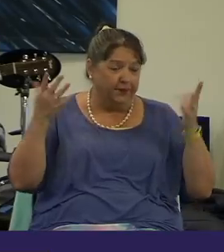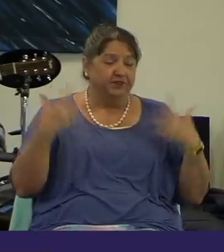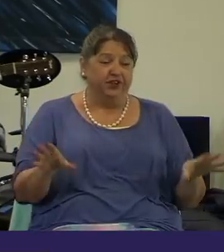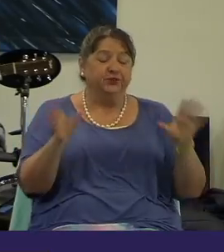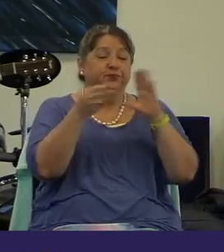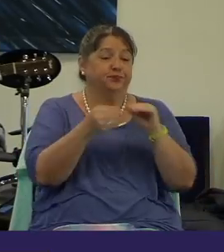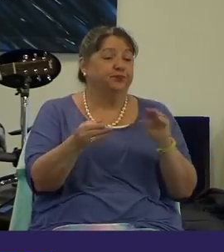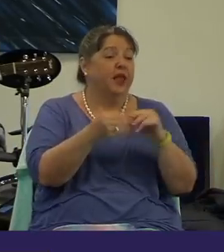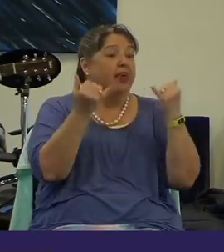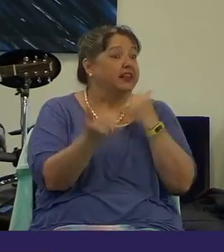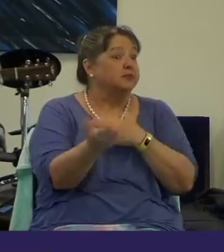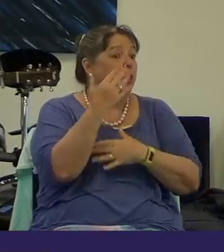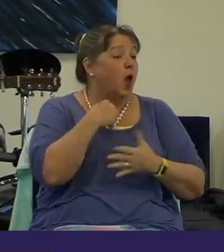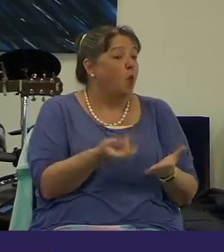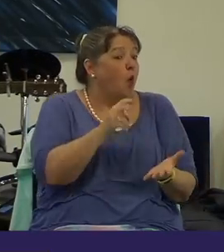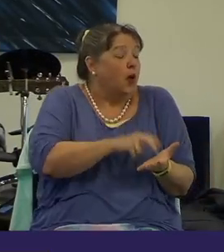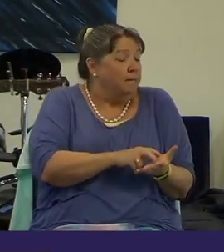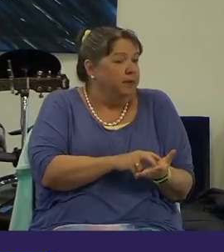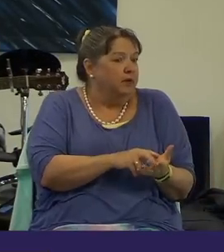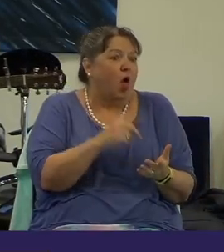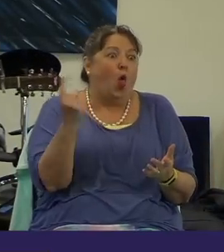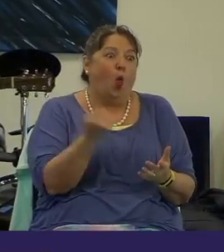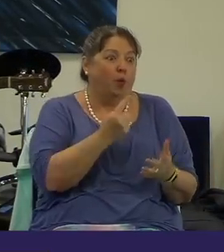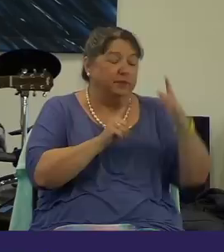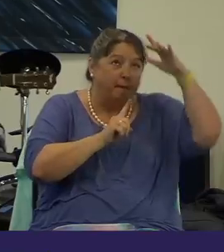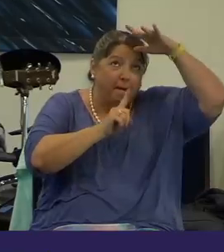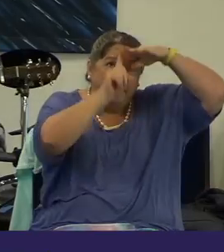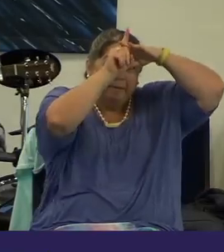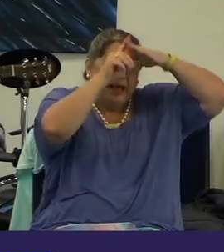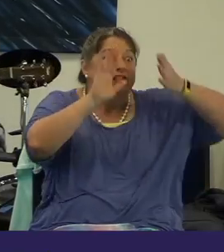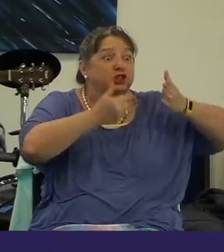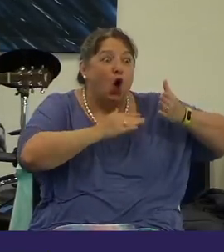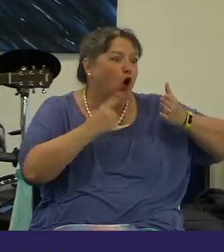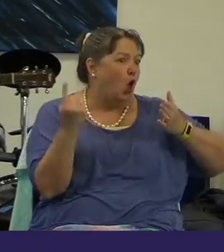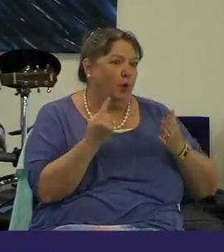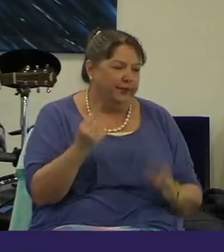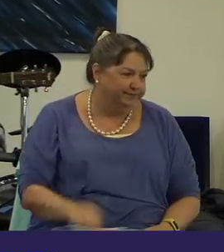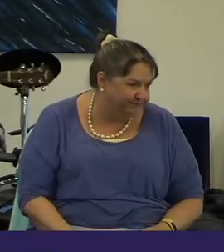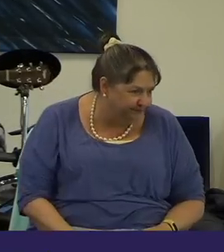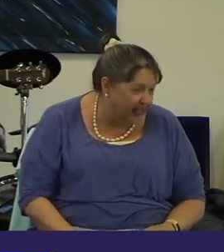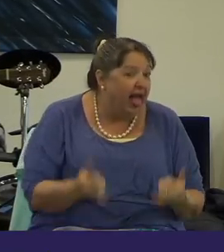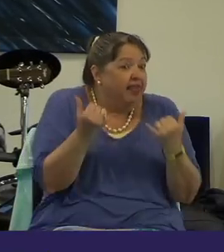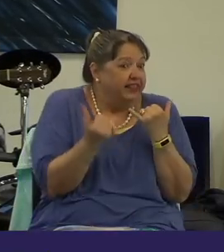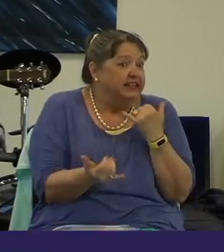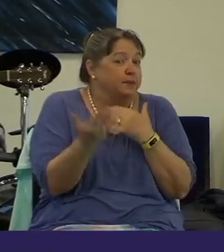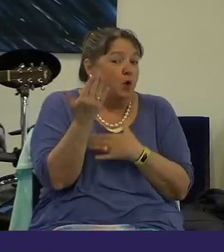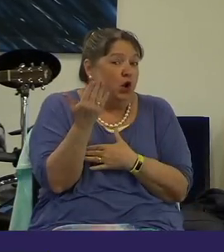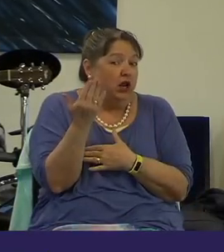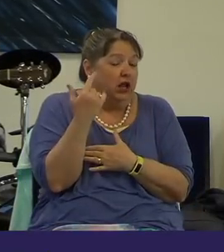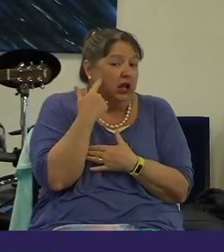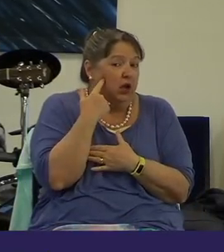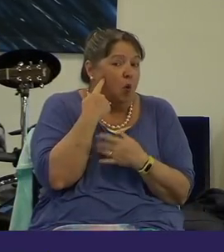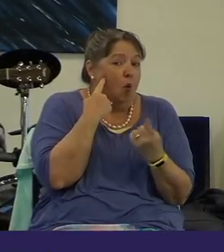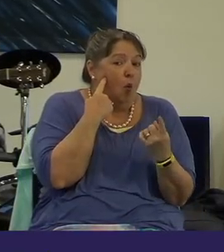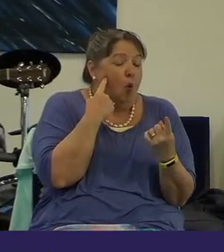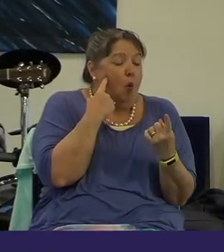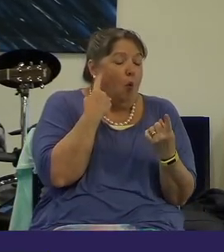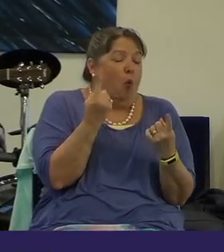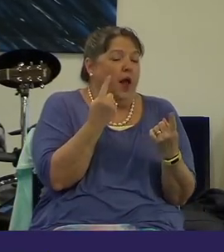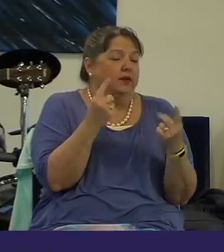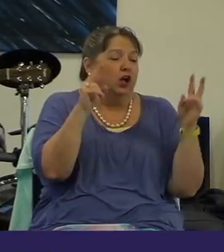woke up with a song in my head, always. And if it was fitting, it's a song by Zach Williams, and it's called There Was